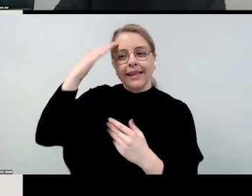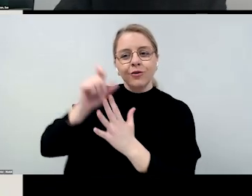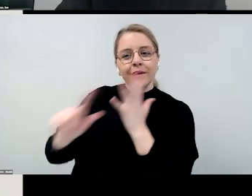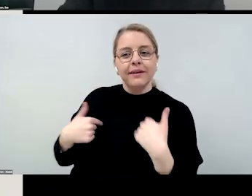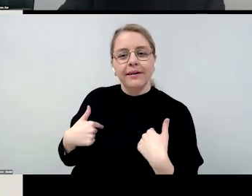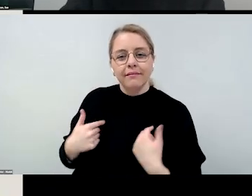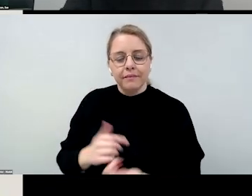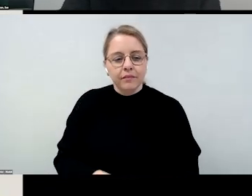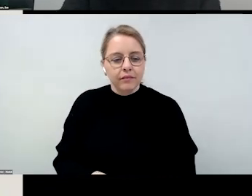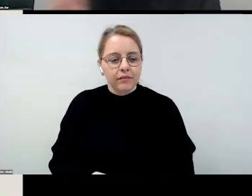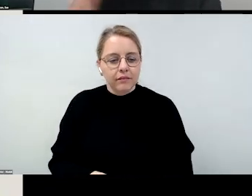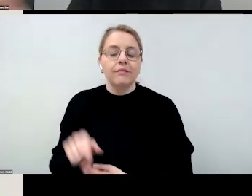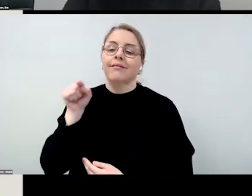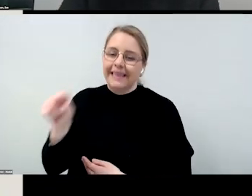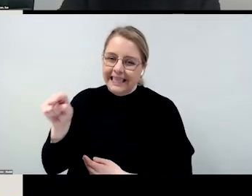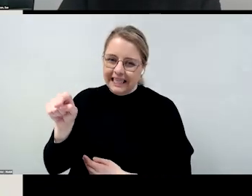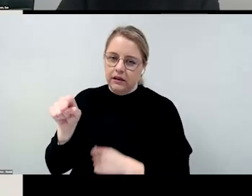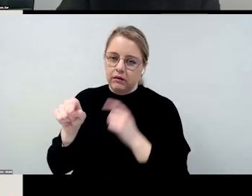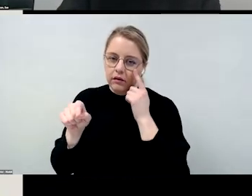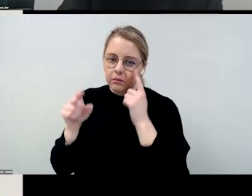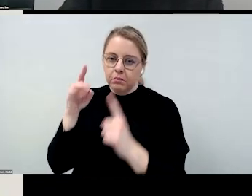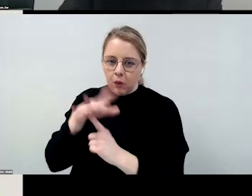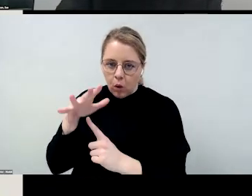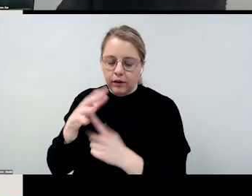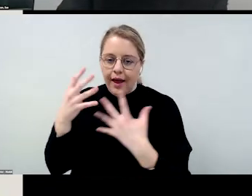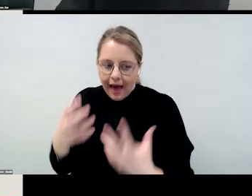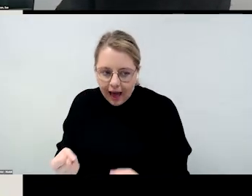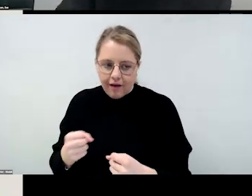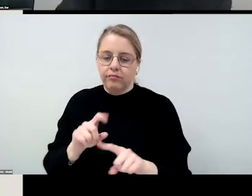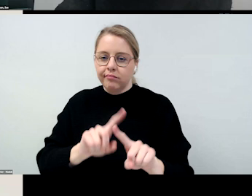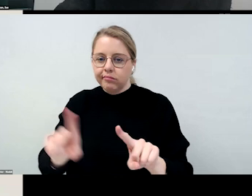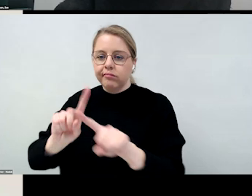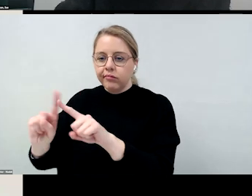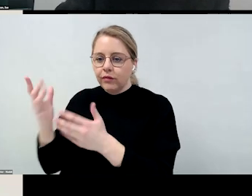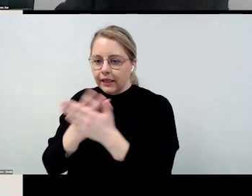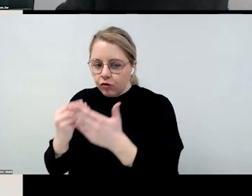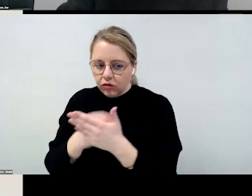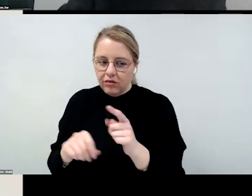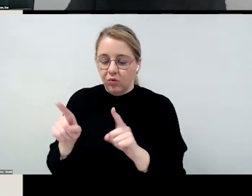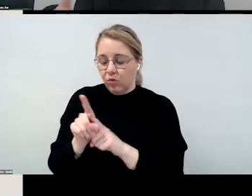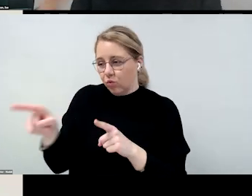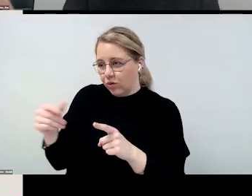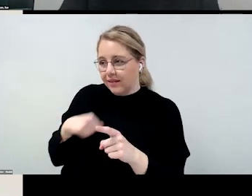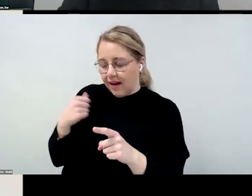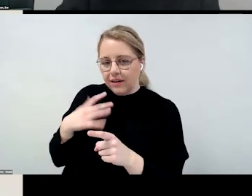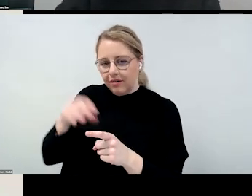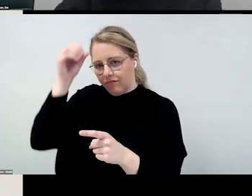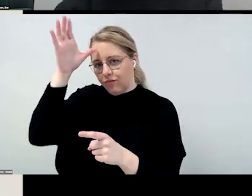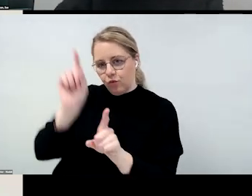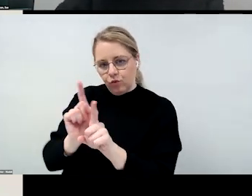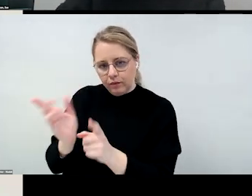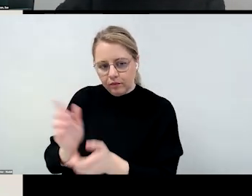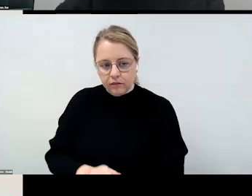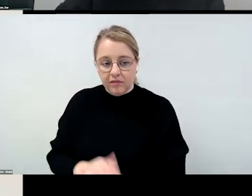the importance of having health literacy throughout your organisation, including reception staff. And because of this, George is